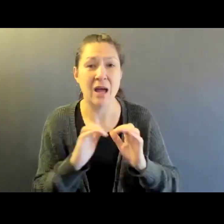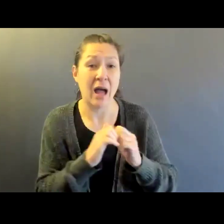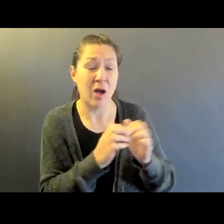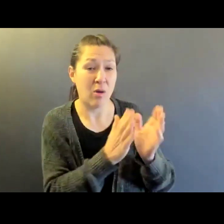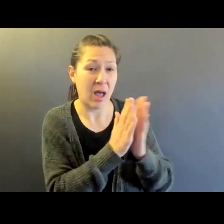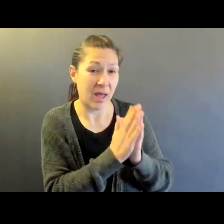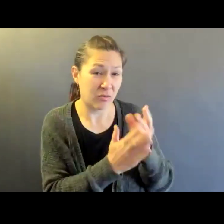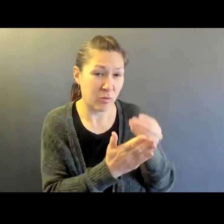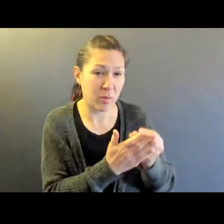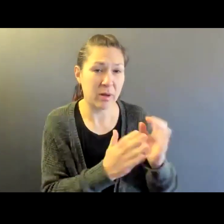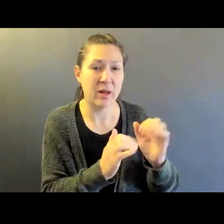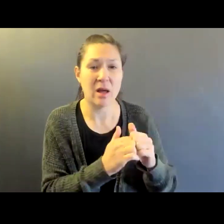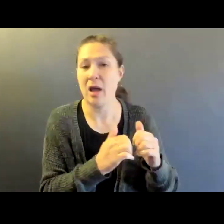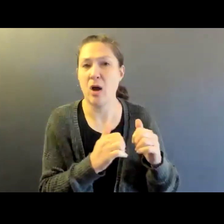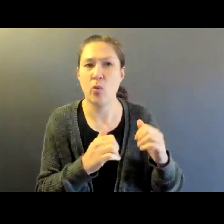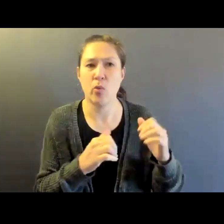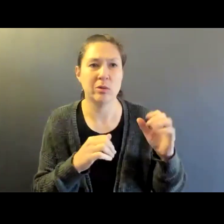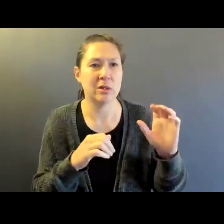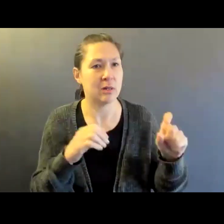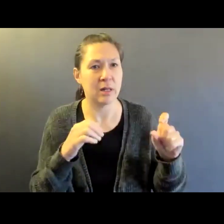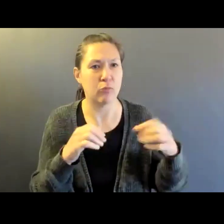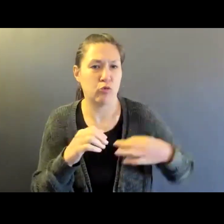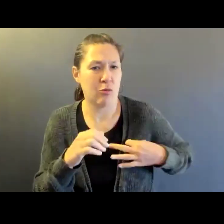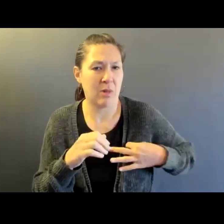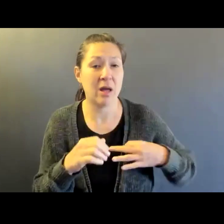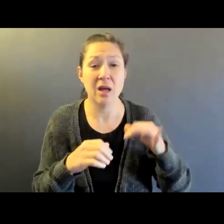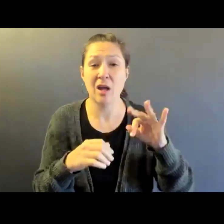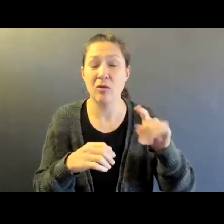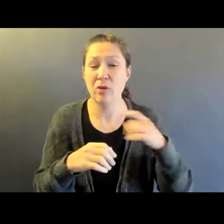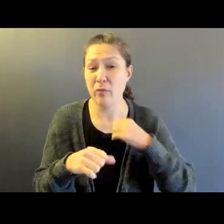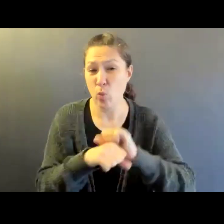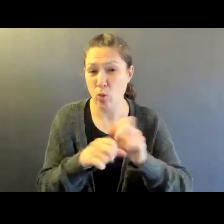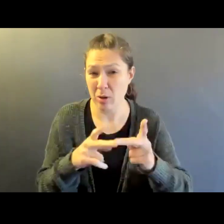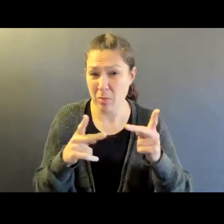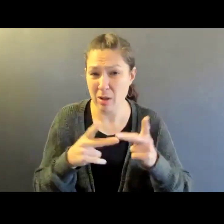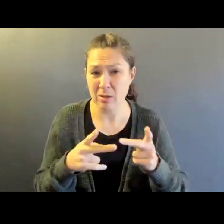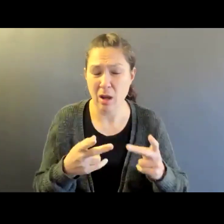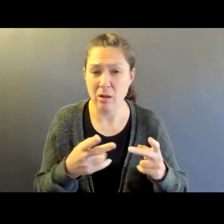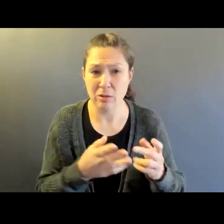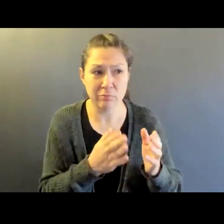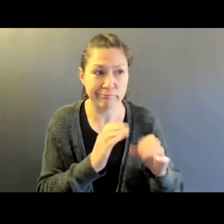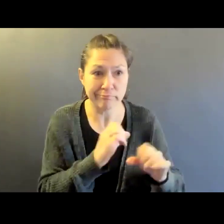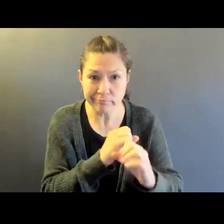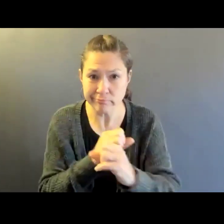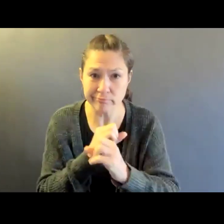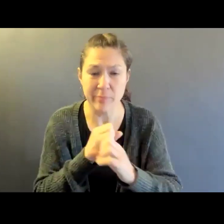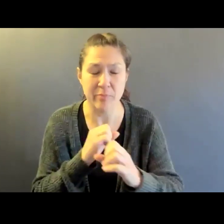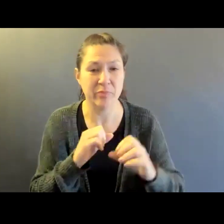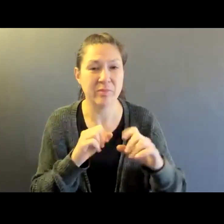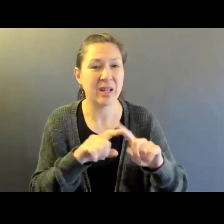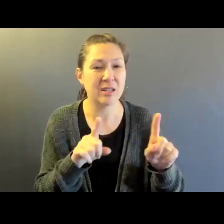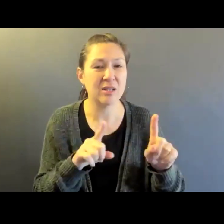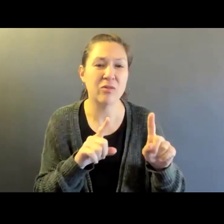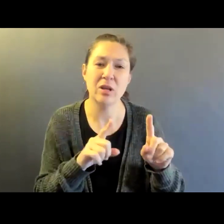story. Because when you're working on a workplace campaign, it's a very different ask that you're making.